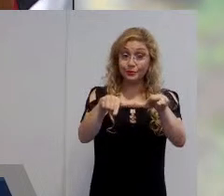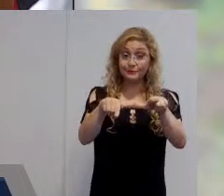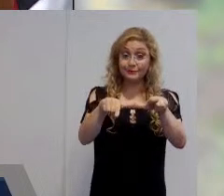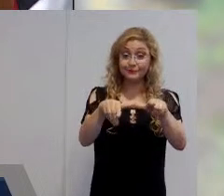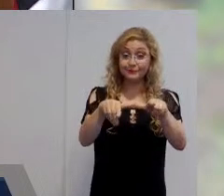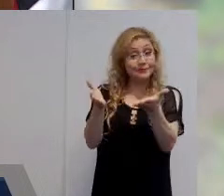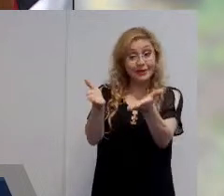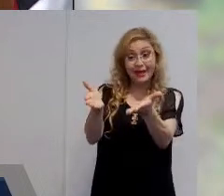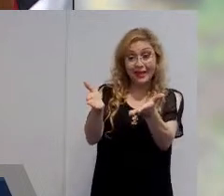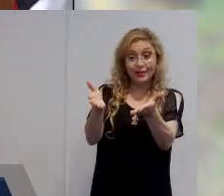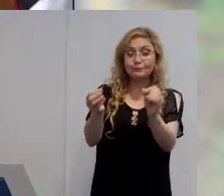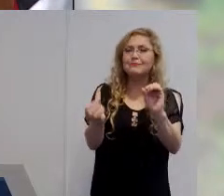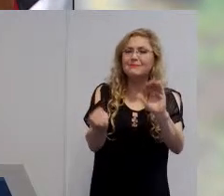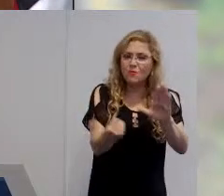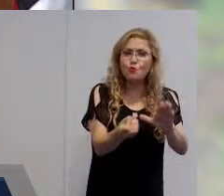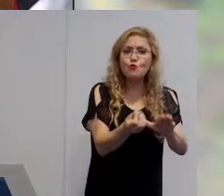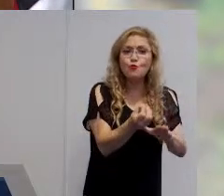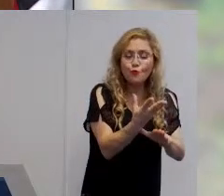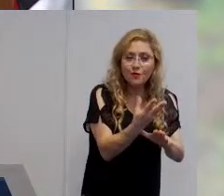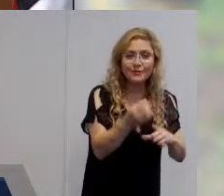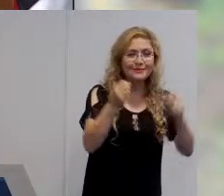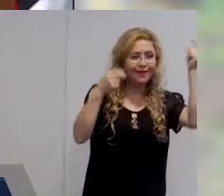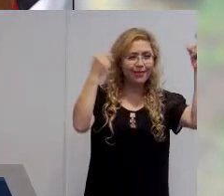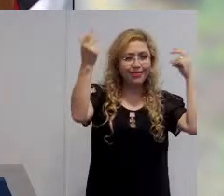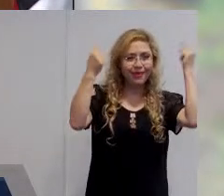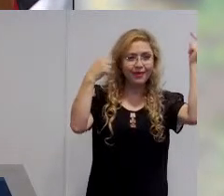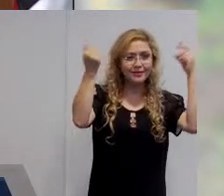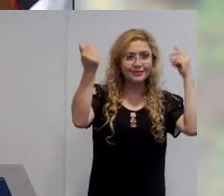our nation's food sovereignty.